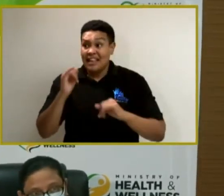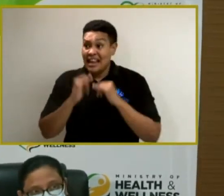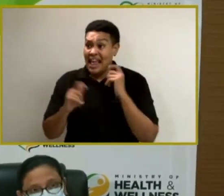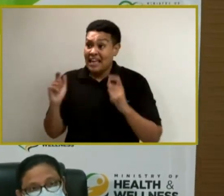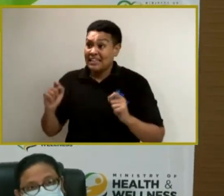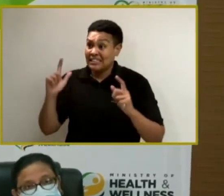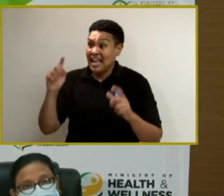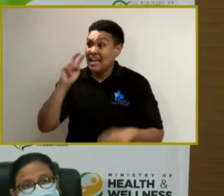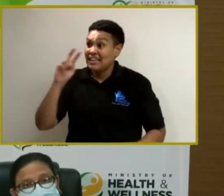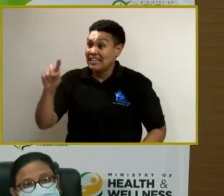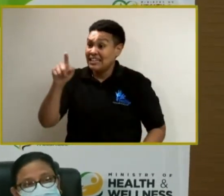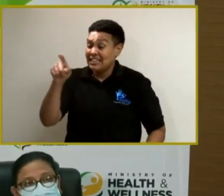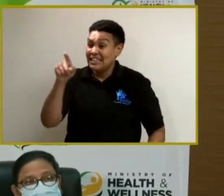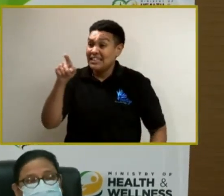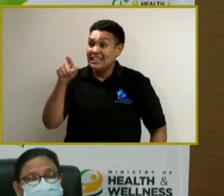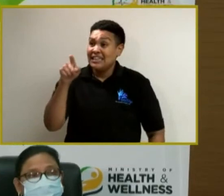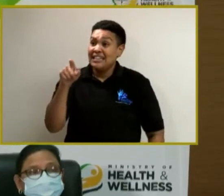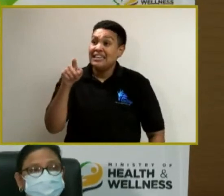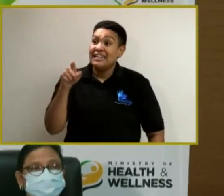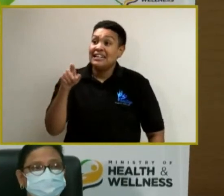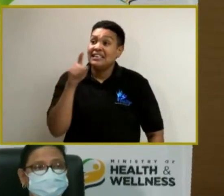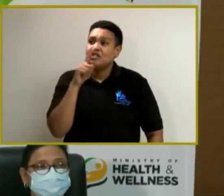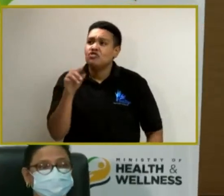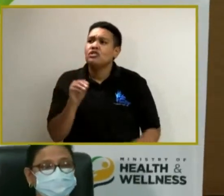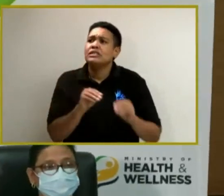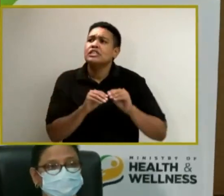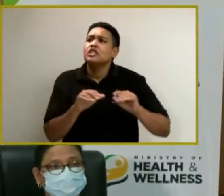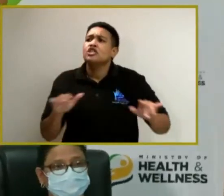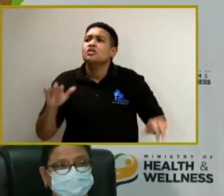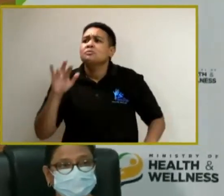the geographic spread,